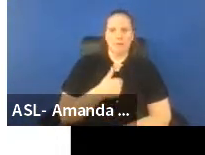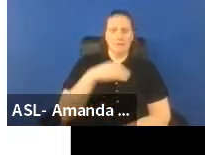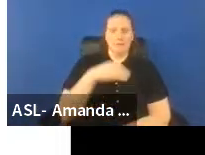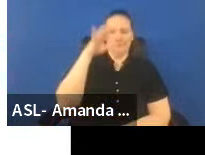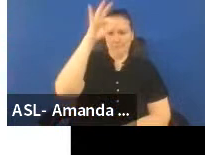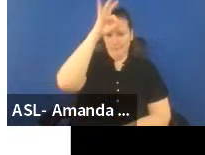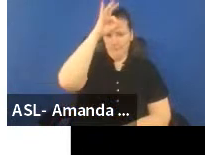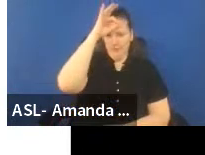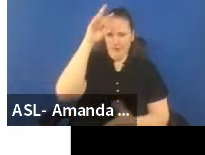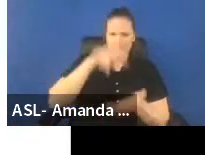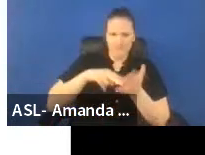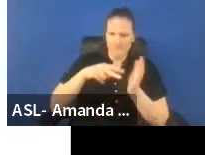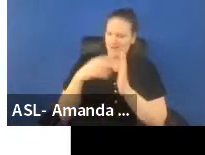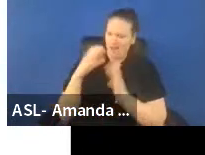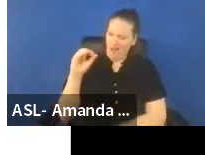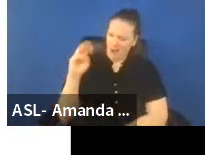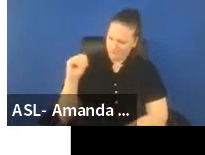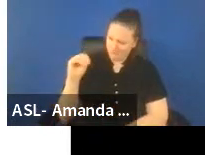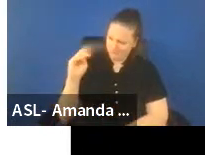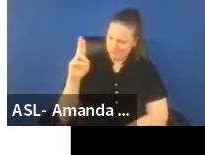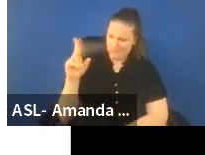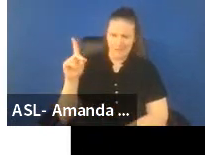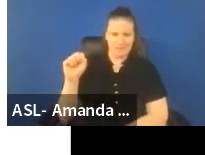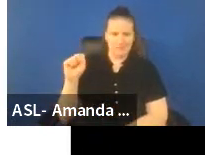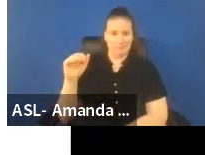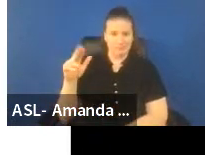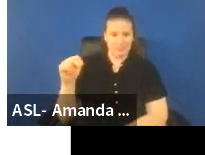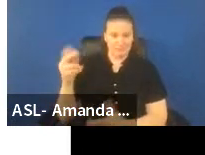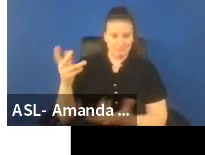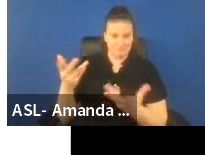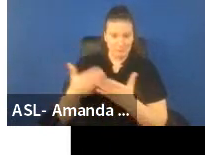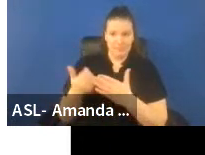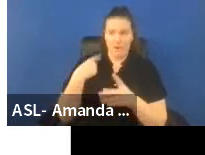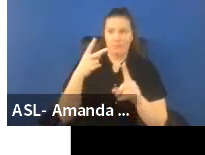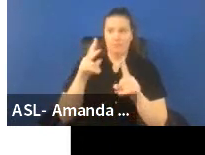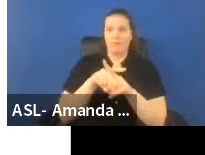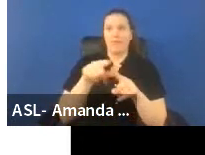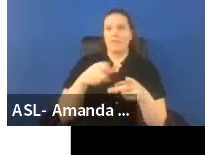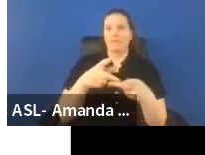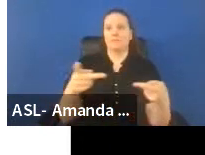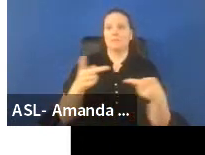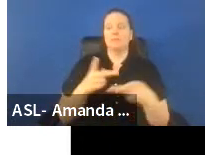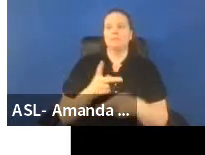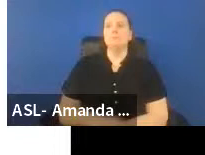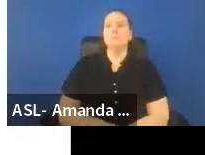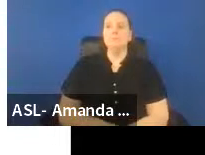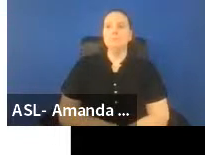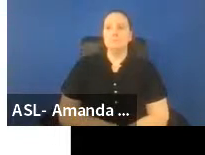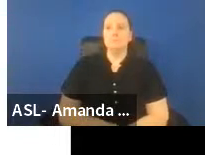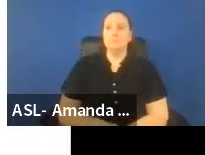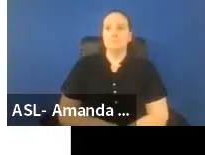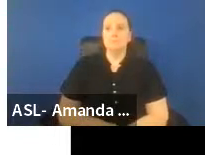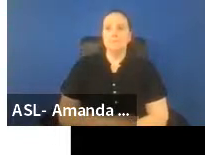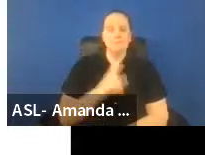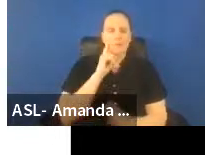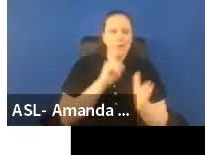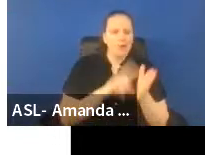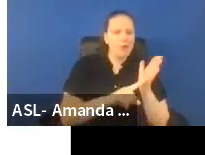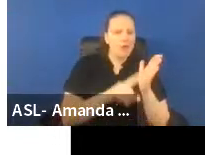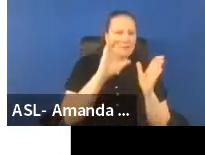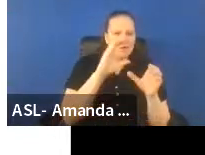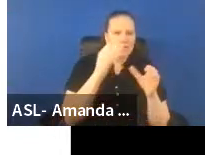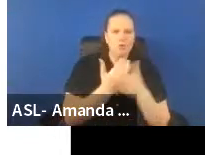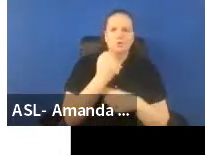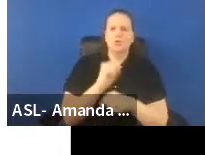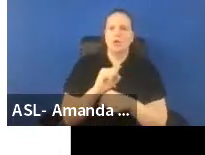idea what an ombudsman was before I applied to this position. So I was looking for a new job and I